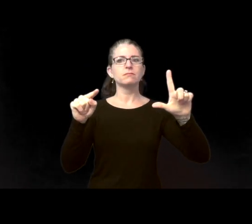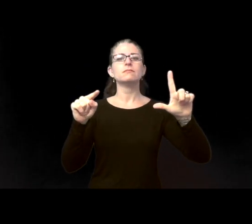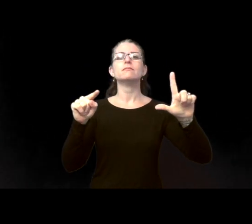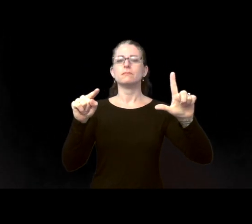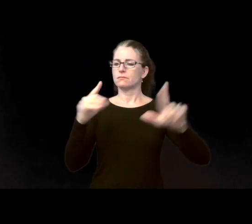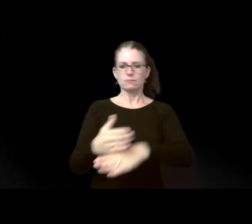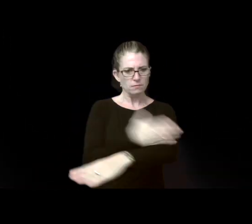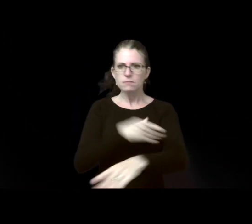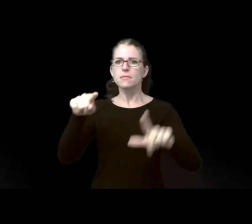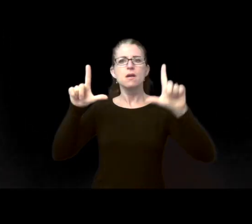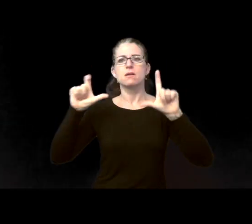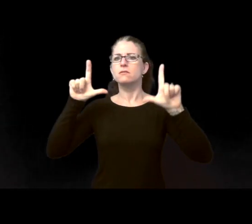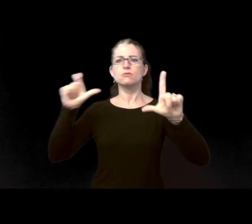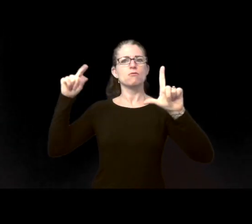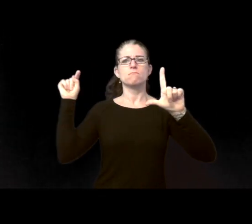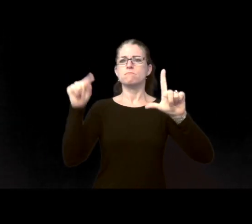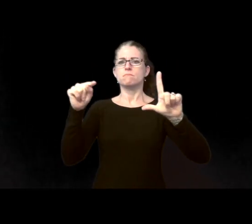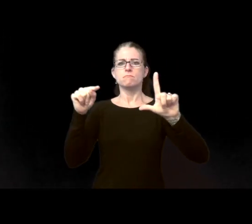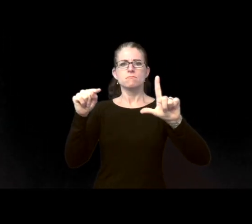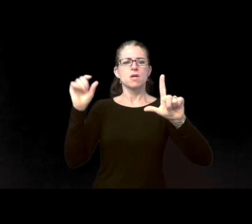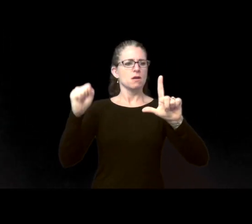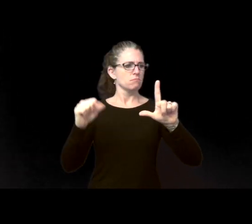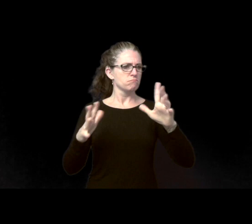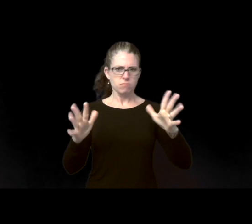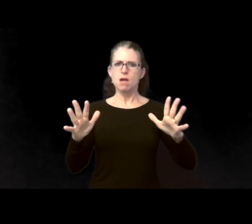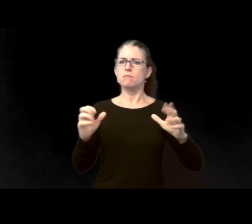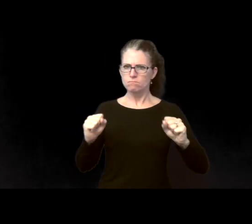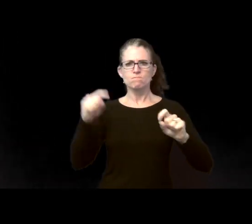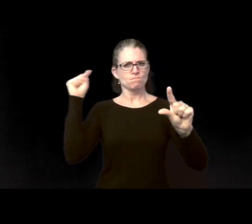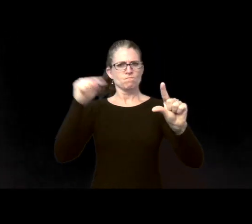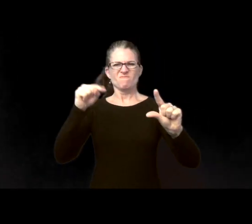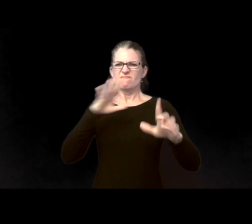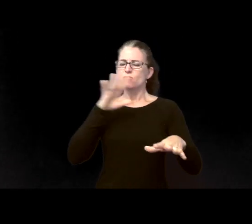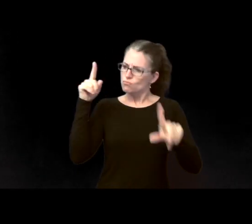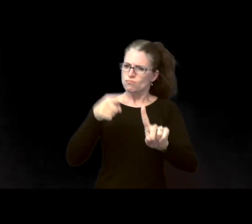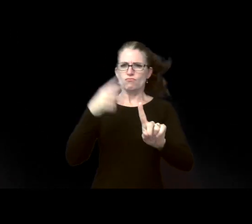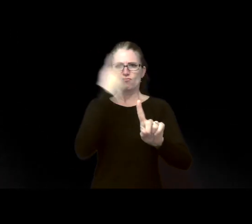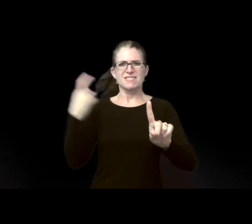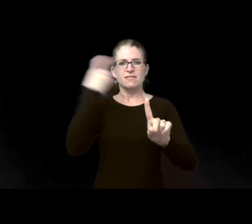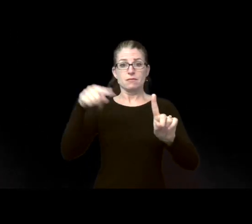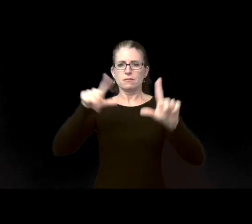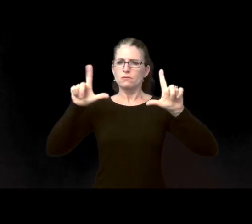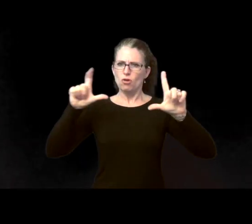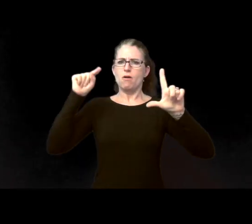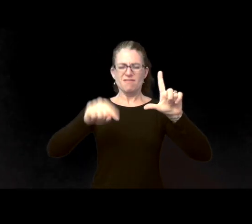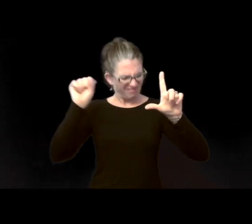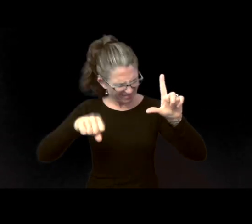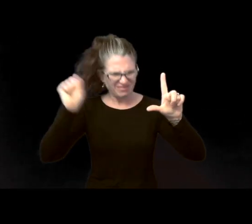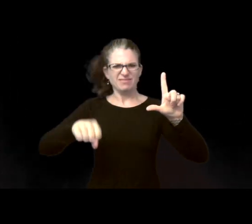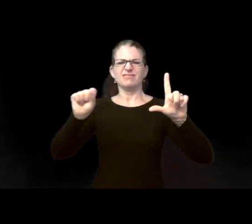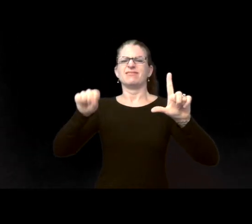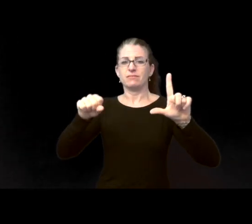headshot. Things will be better with a better headshot. Yeah, yeah, yeah. Things will be better with a better headshot.